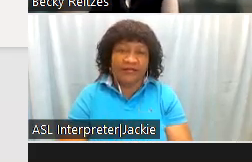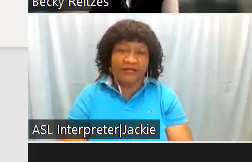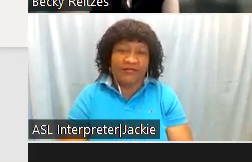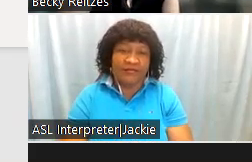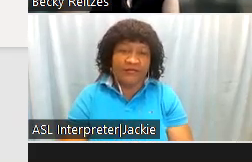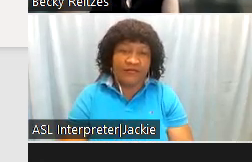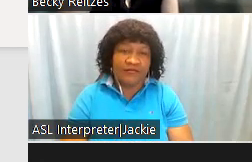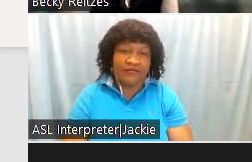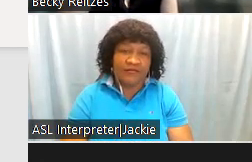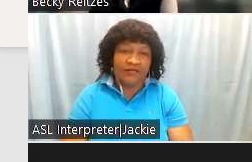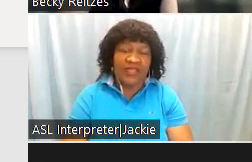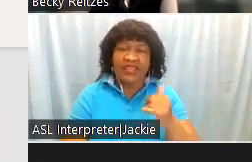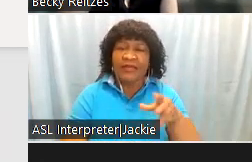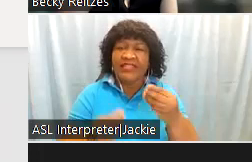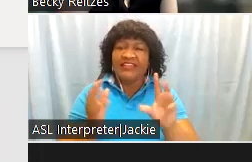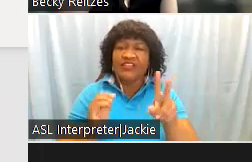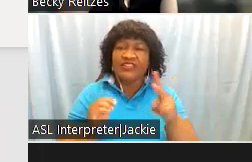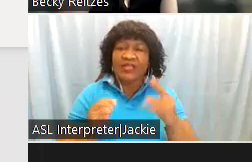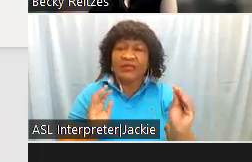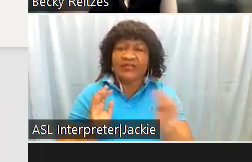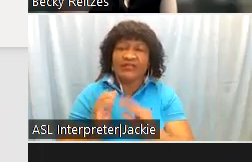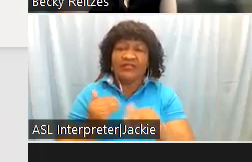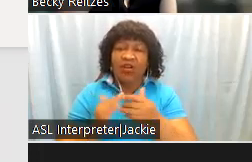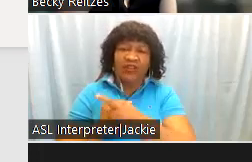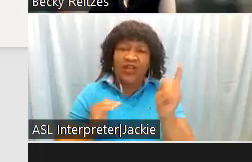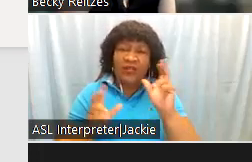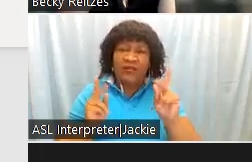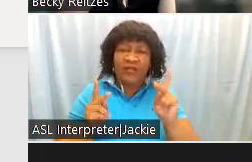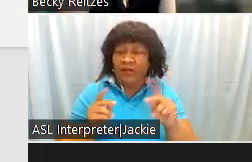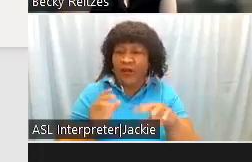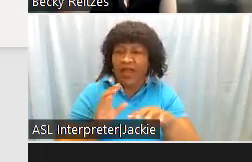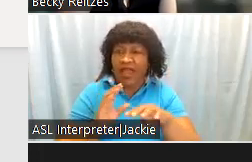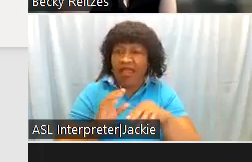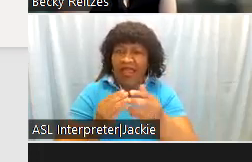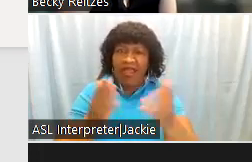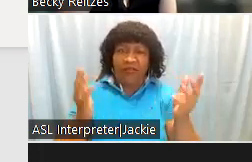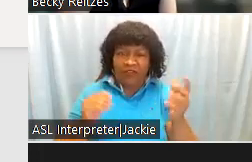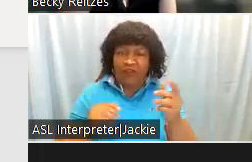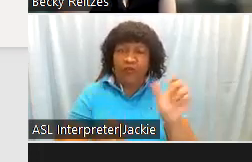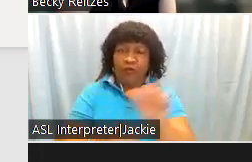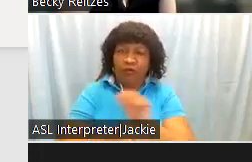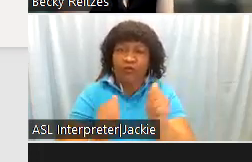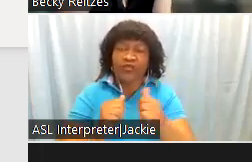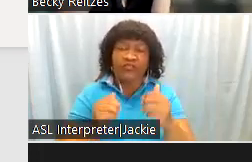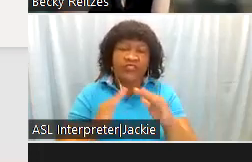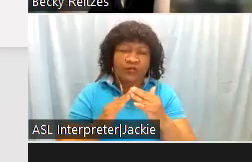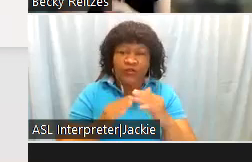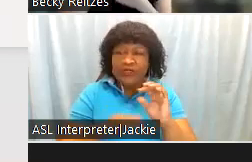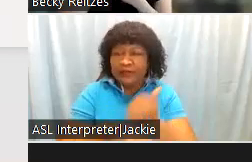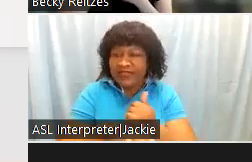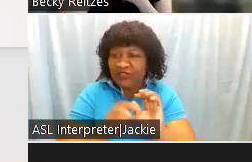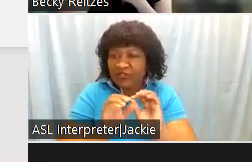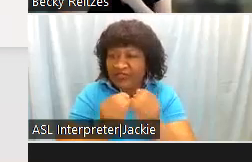I'm going to put this one in too for all of you folks out there who are who work for community-based